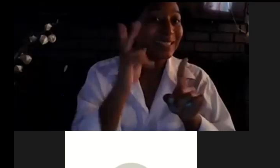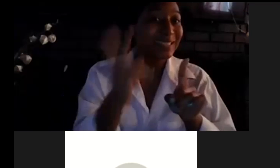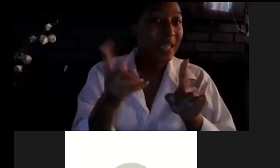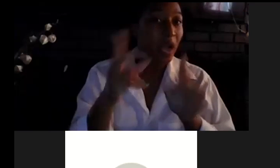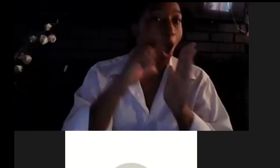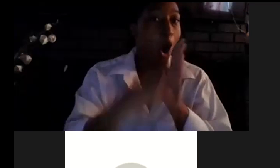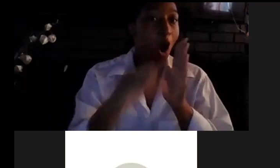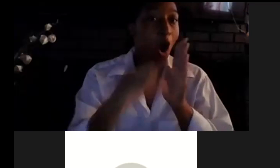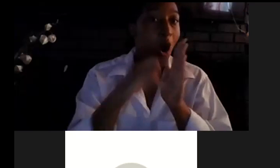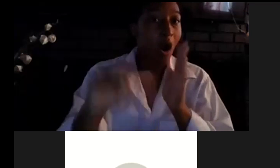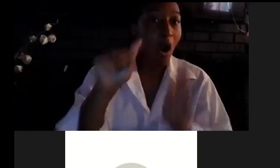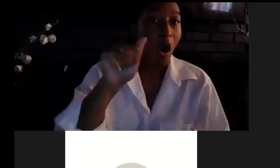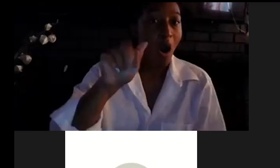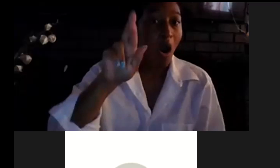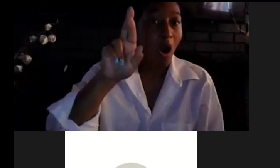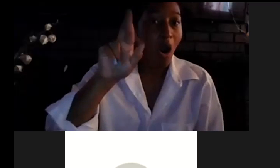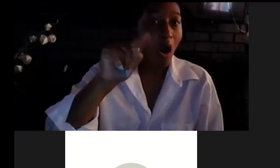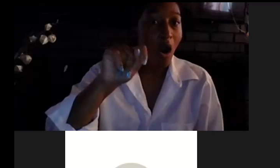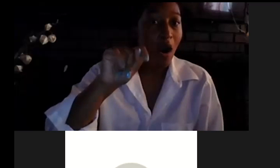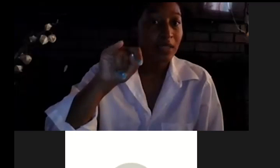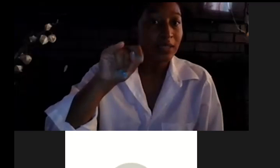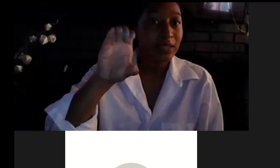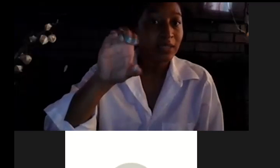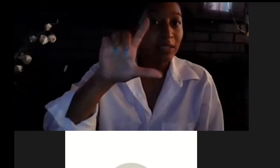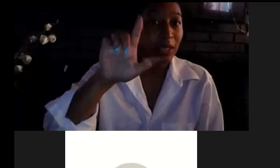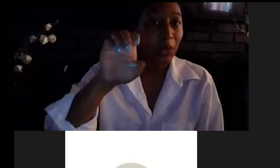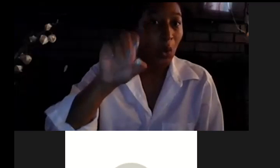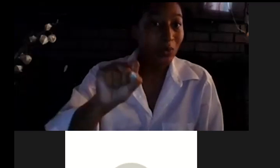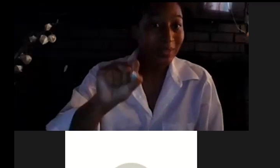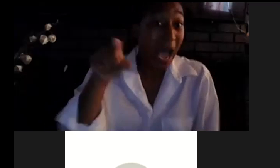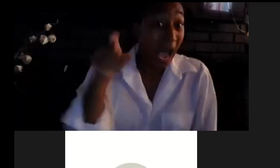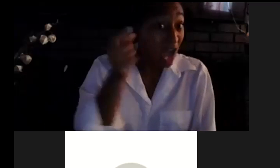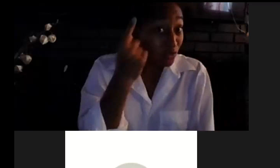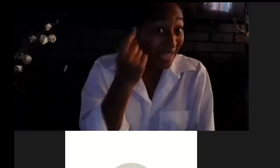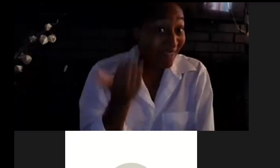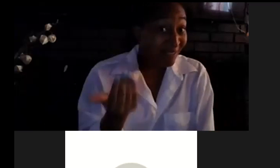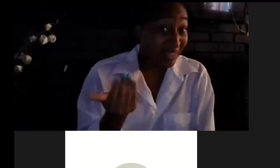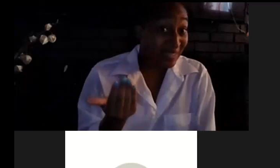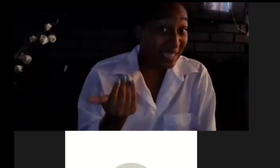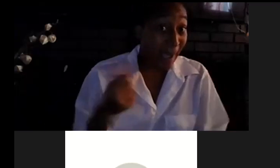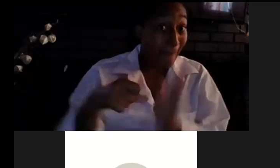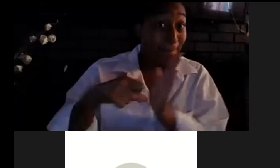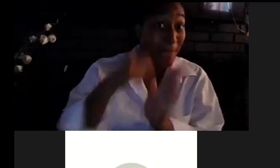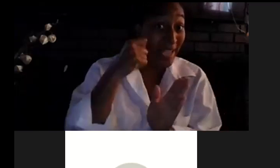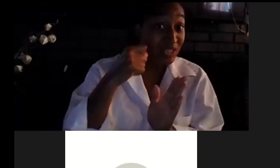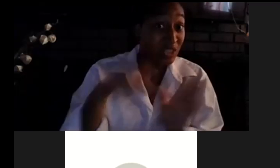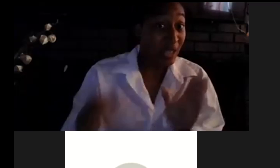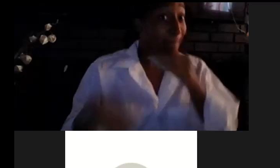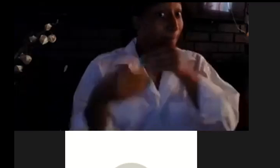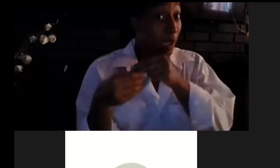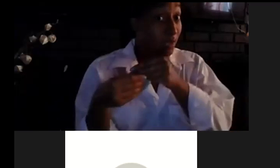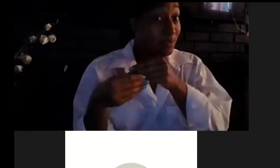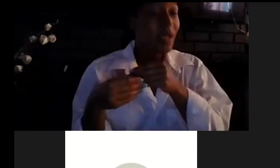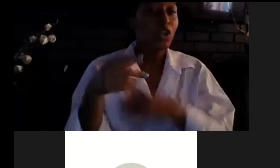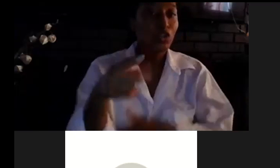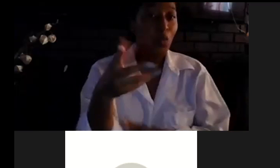of articles did you want to be exact? I know it was 15 pages. It had to be 15 pages plus, and you wanted a summary. But what titles are you looking for? Like,